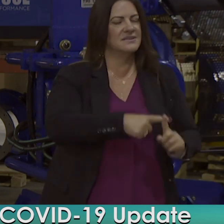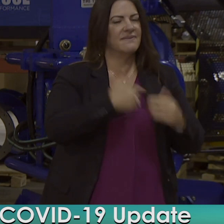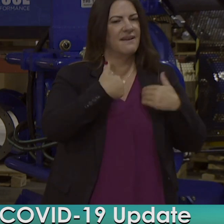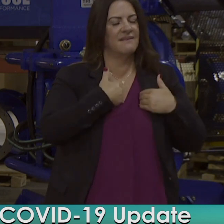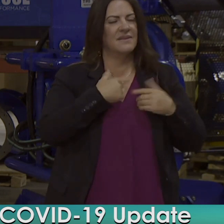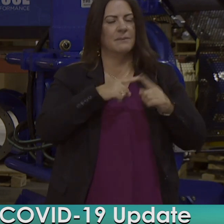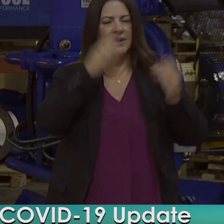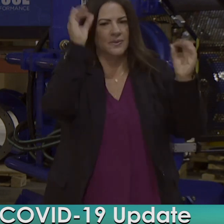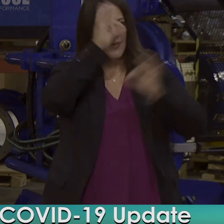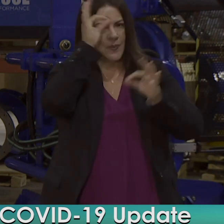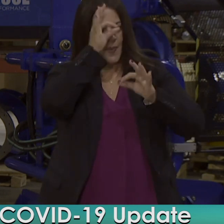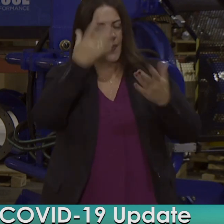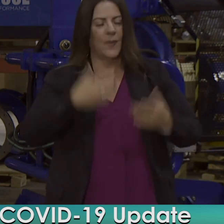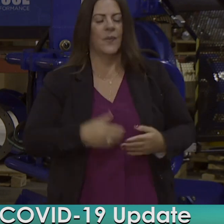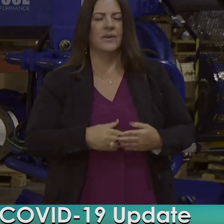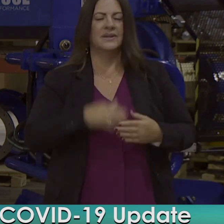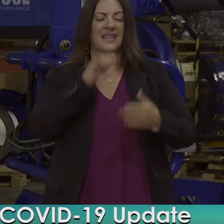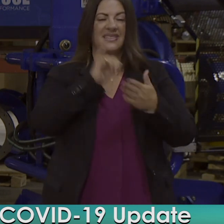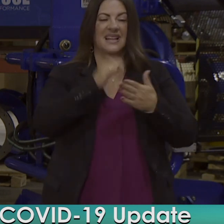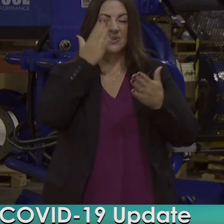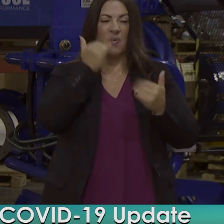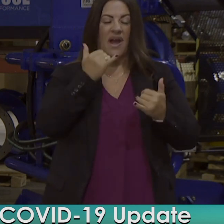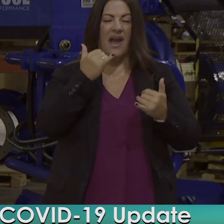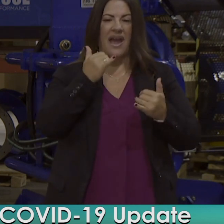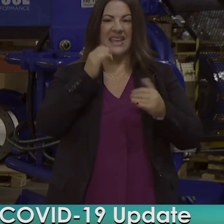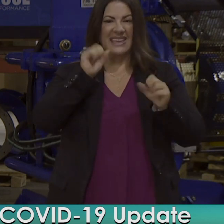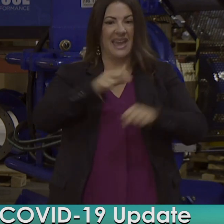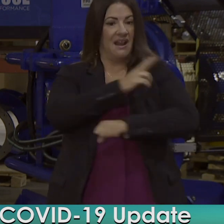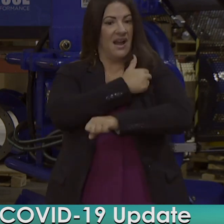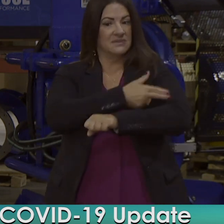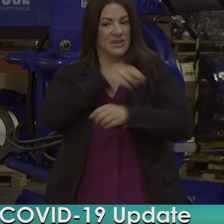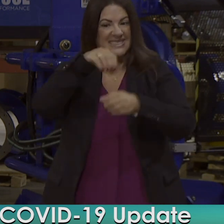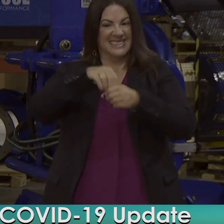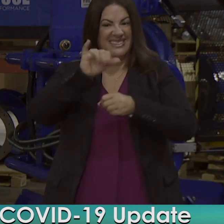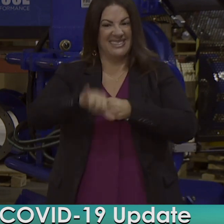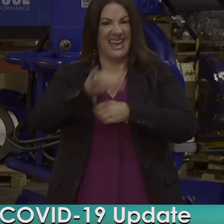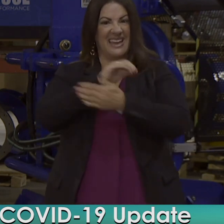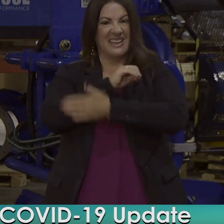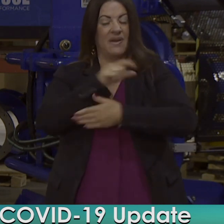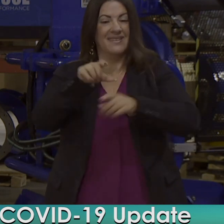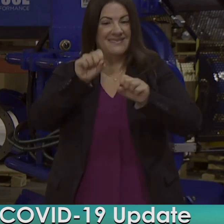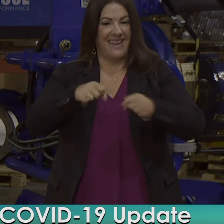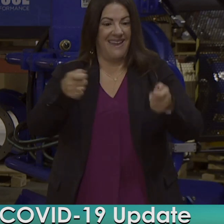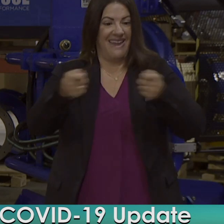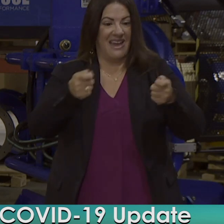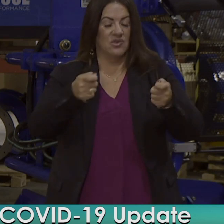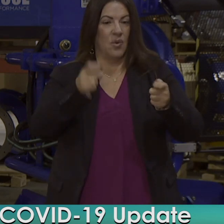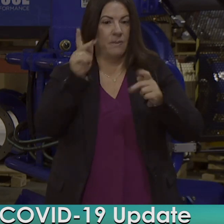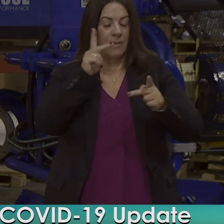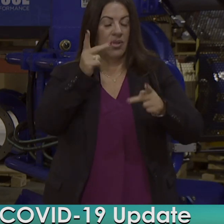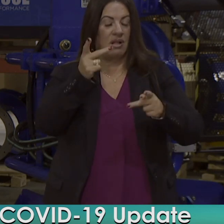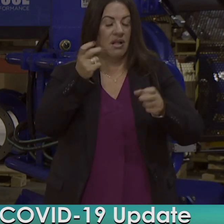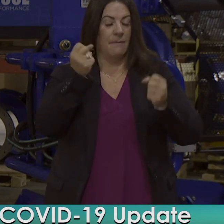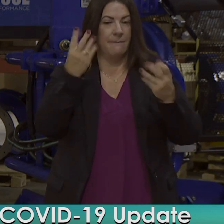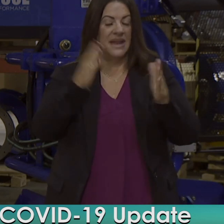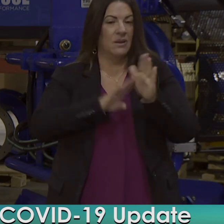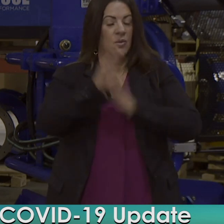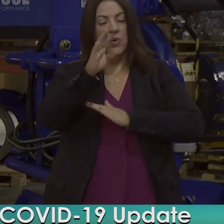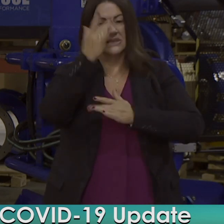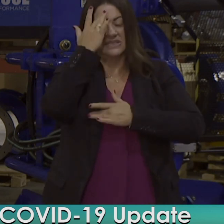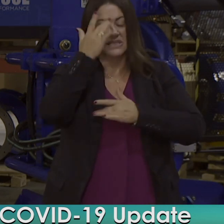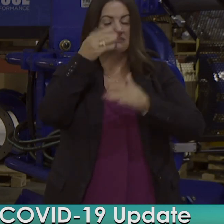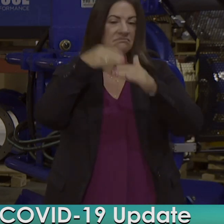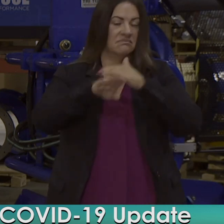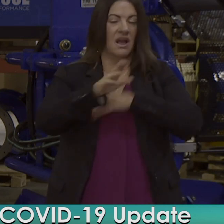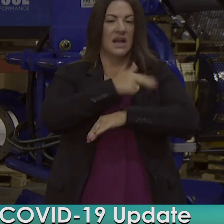impact that it's having on the care delivery system, has moved us to take this much more directed and focused attention effort with Imperial County at